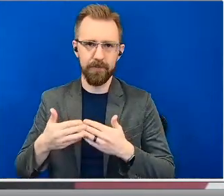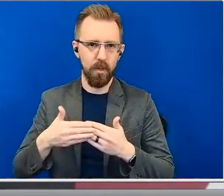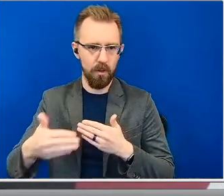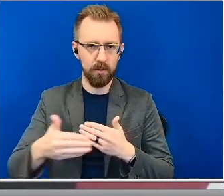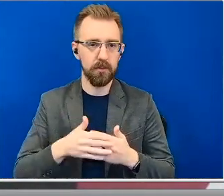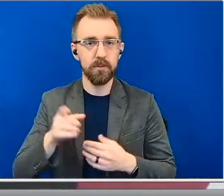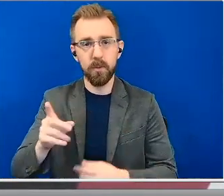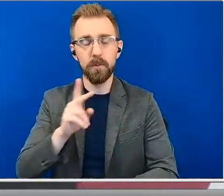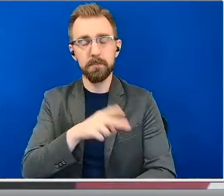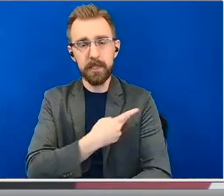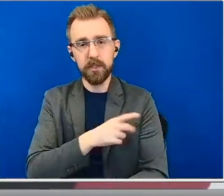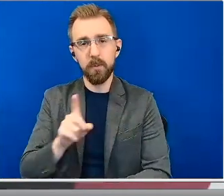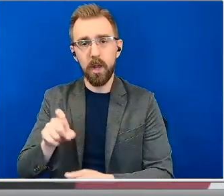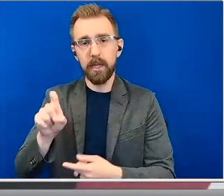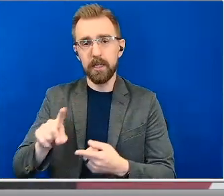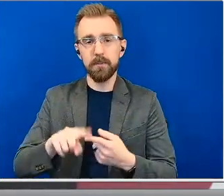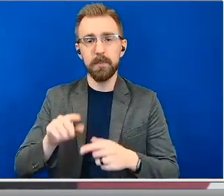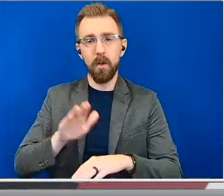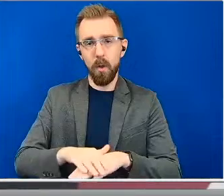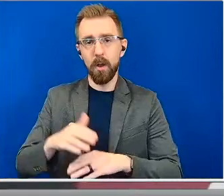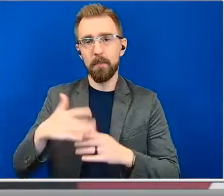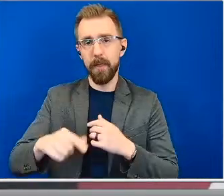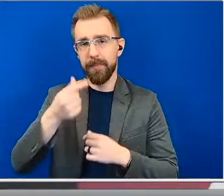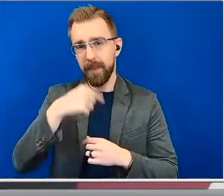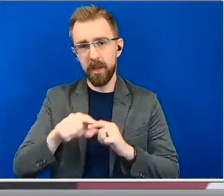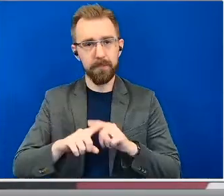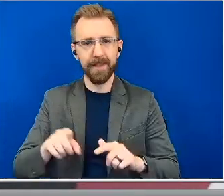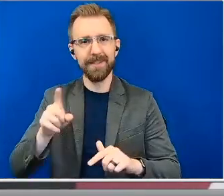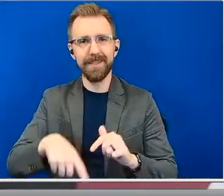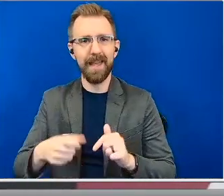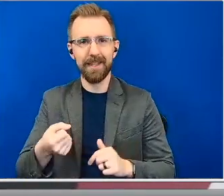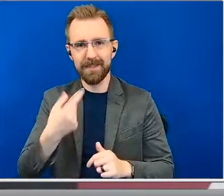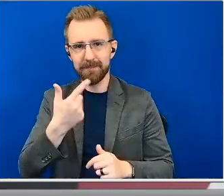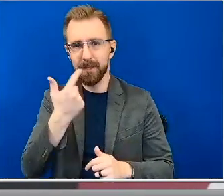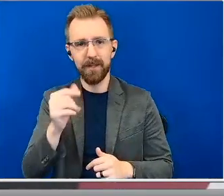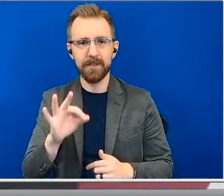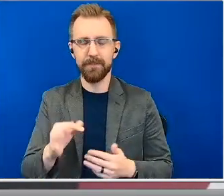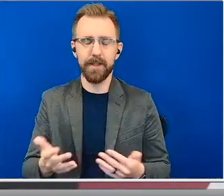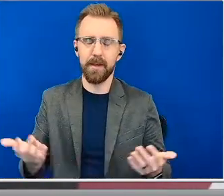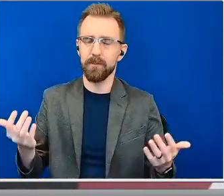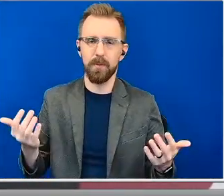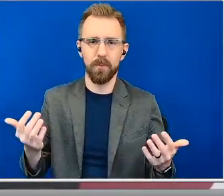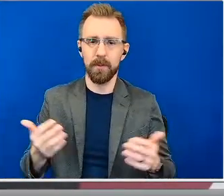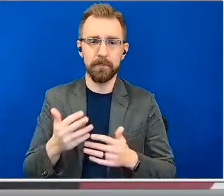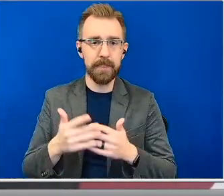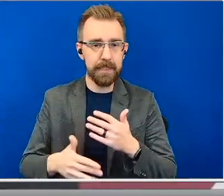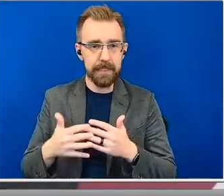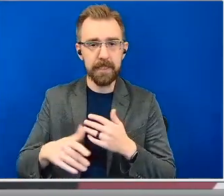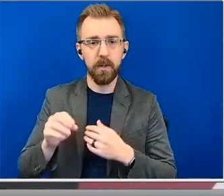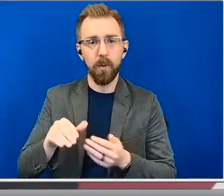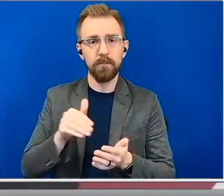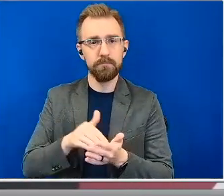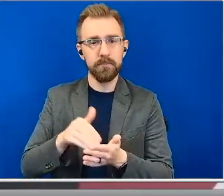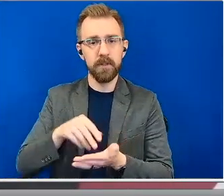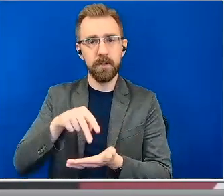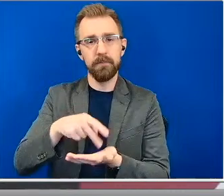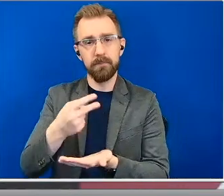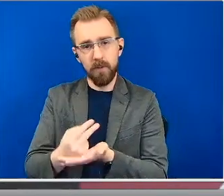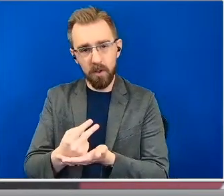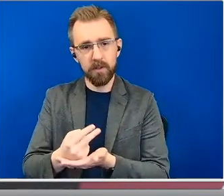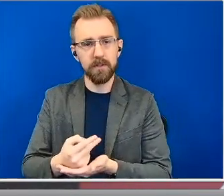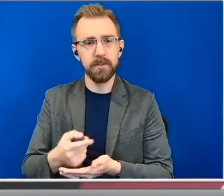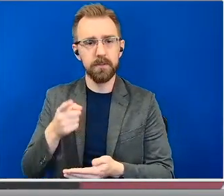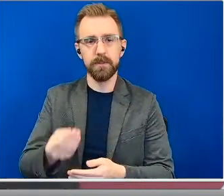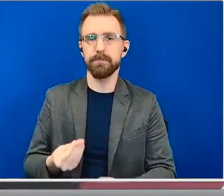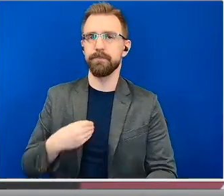to be on a blood thinner but cannot be on a blood thinner because of, I don't know, bleeding or frequent falls, we implant a Watchman device. So it is